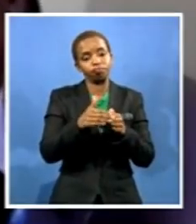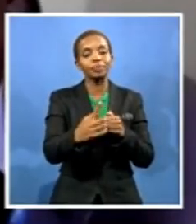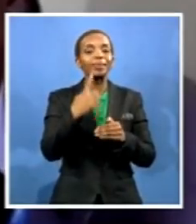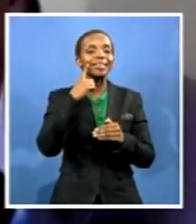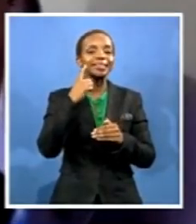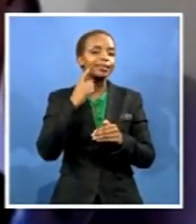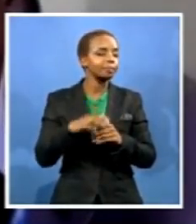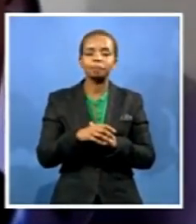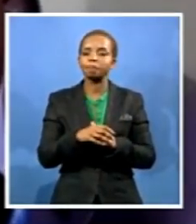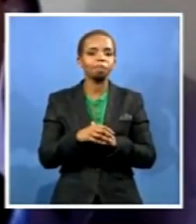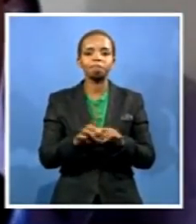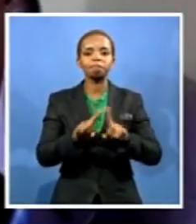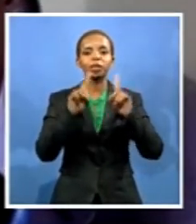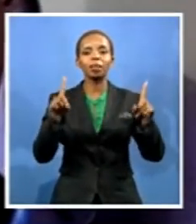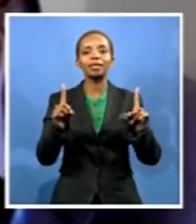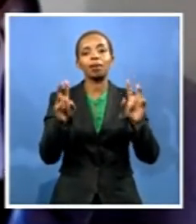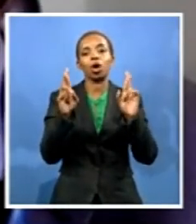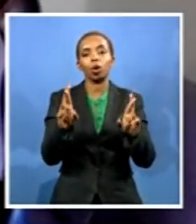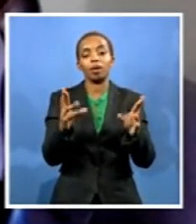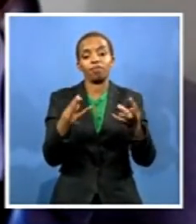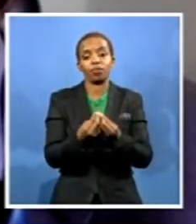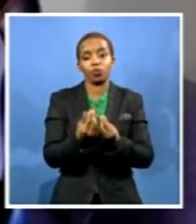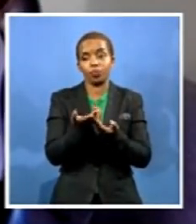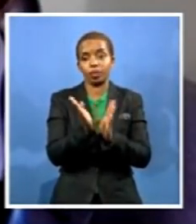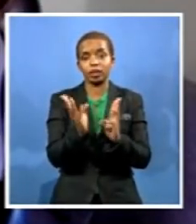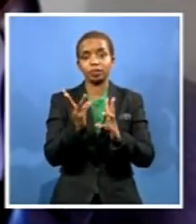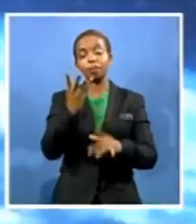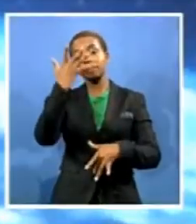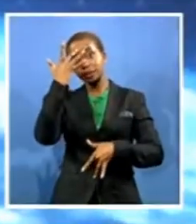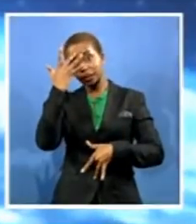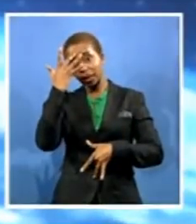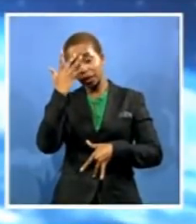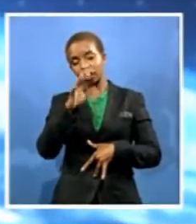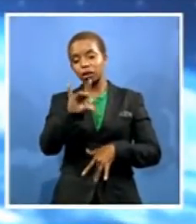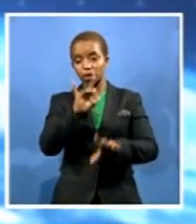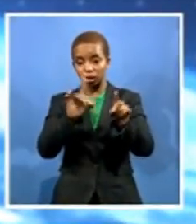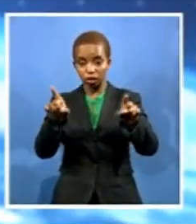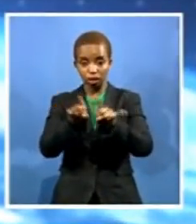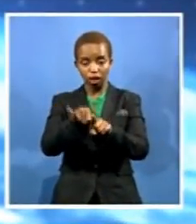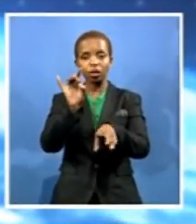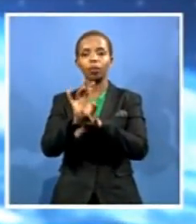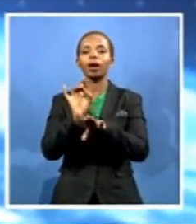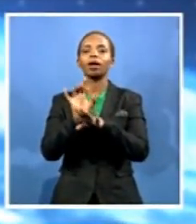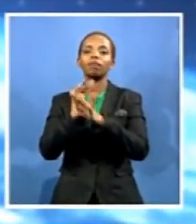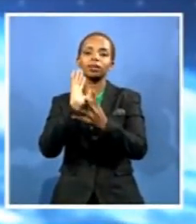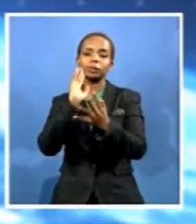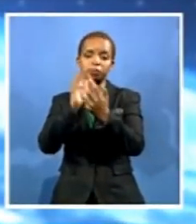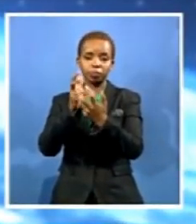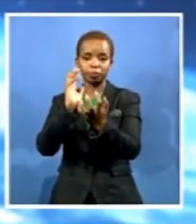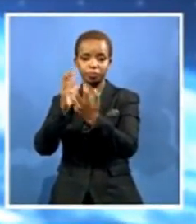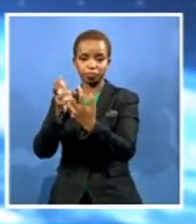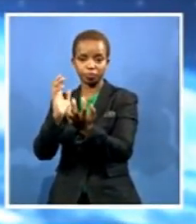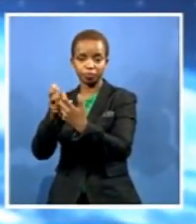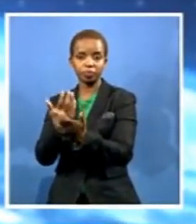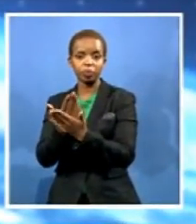and then give the advice accordingly. Thank you, Professor. Turning to Stuart Spear from